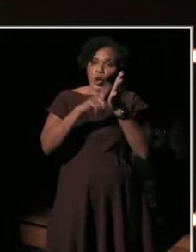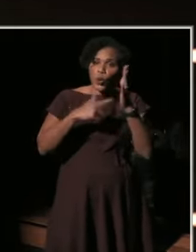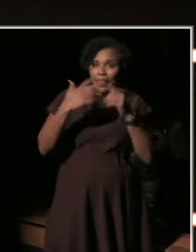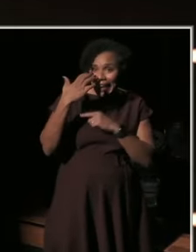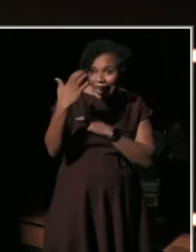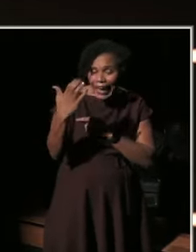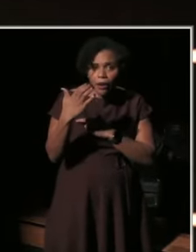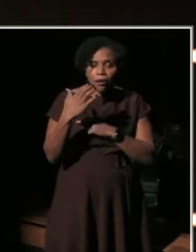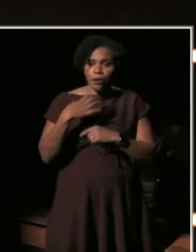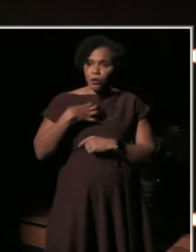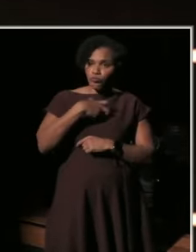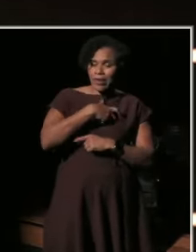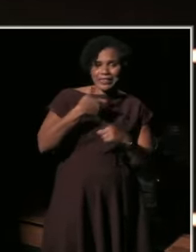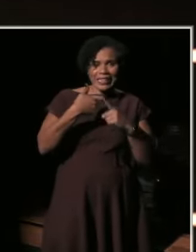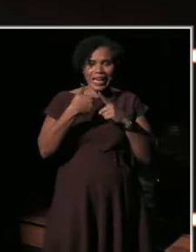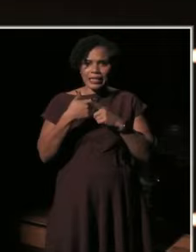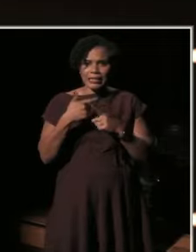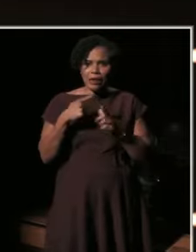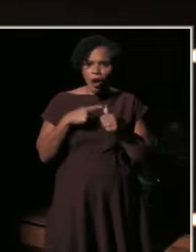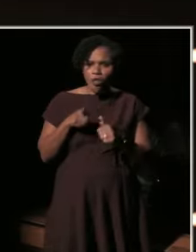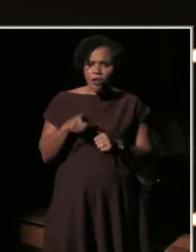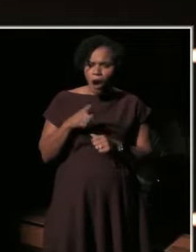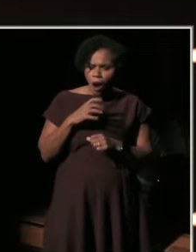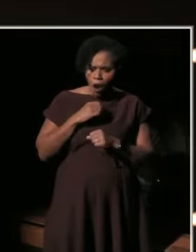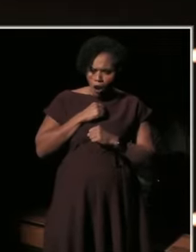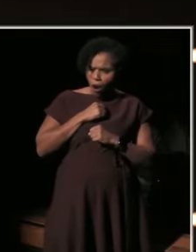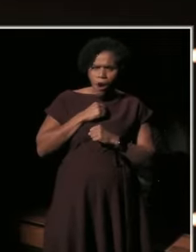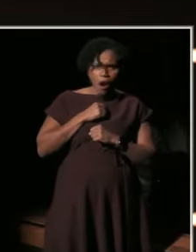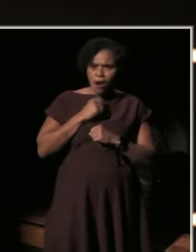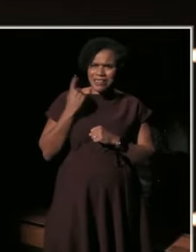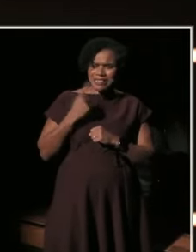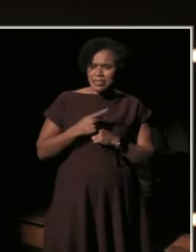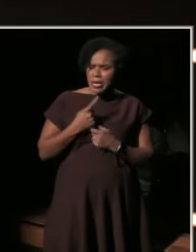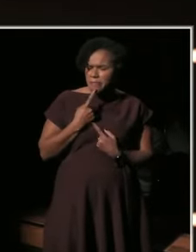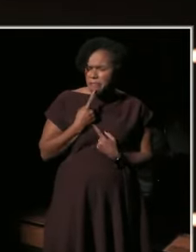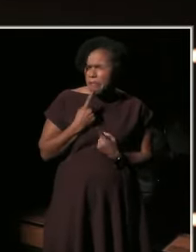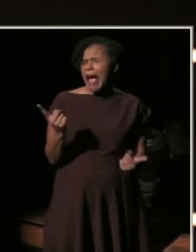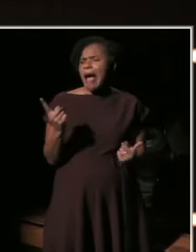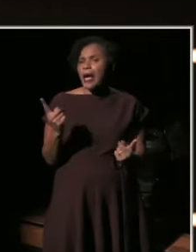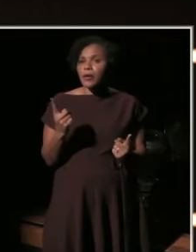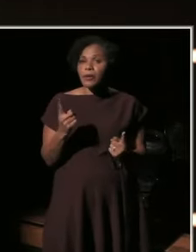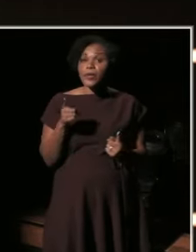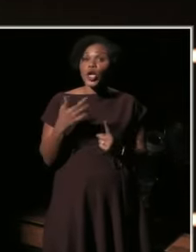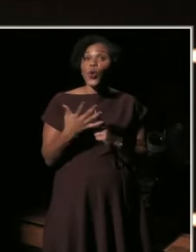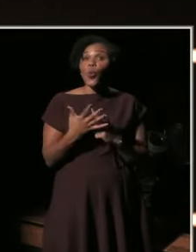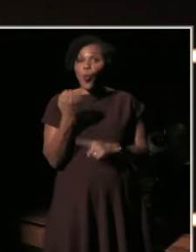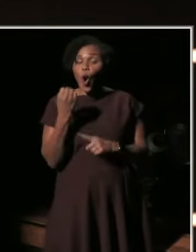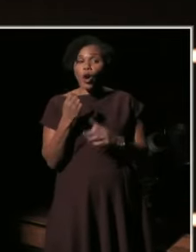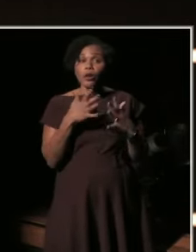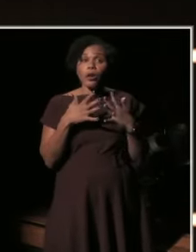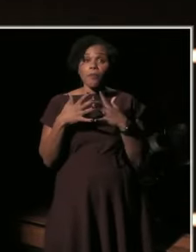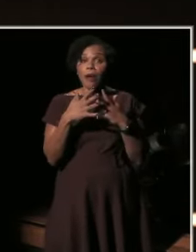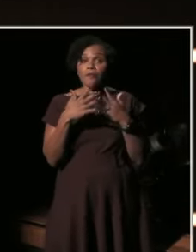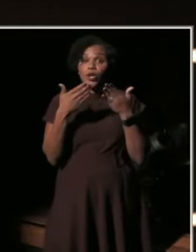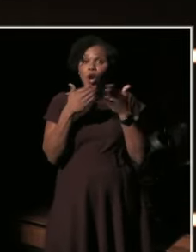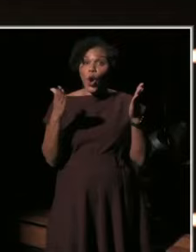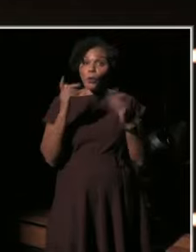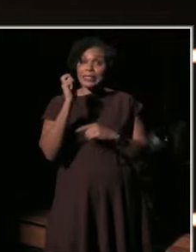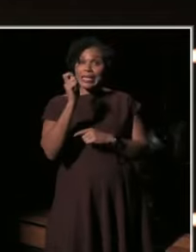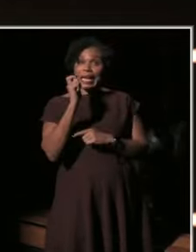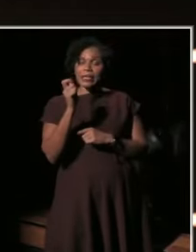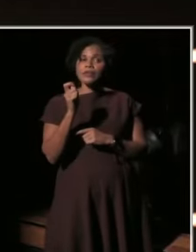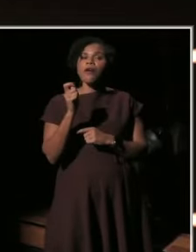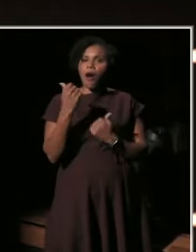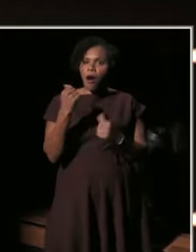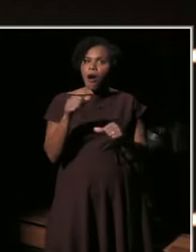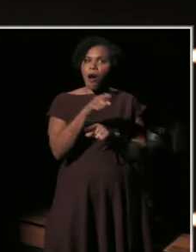Kennedy, Arthur began to speak out. And after he won the US Open, folks began to listen.